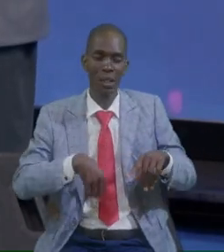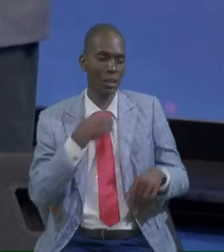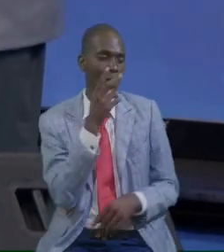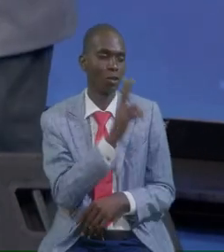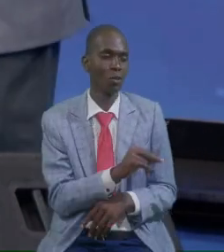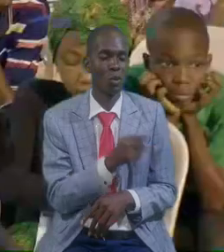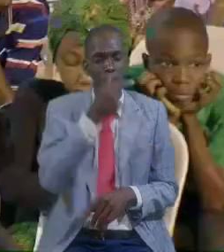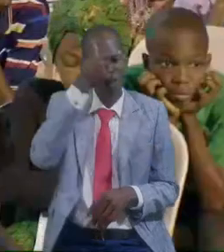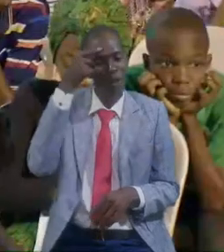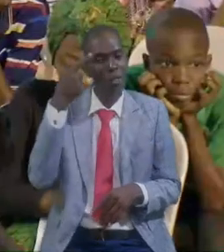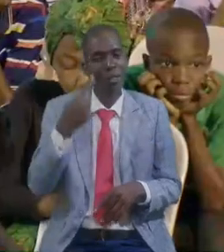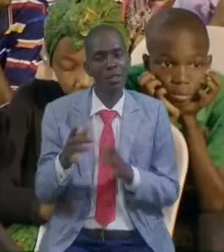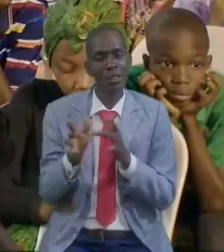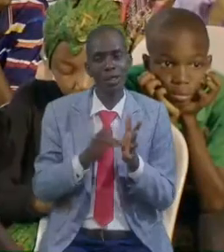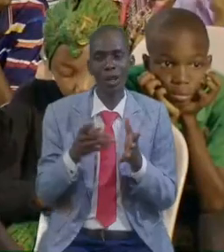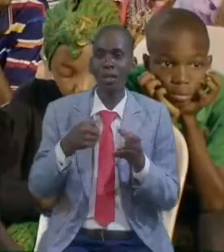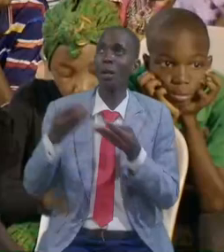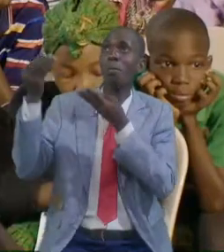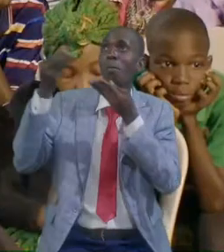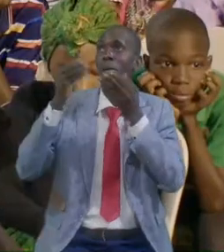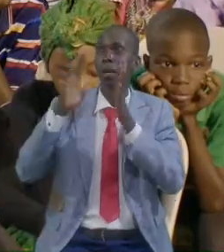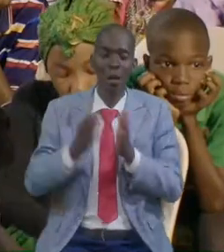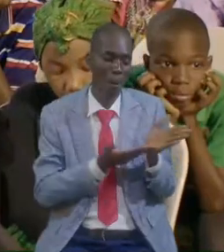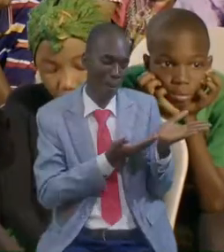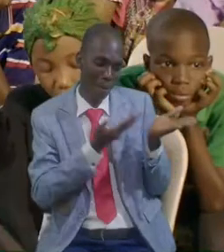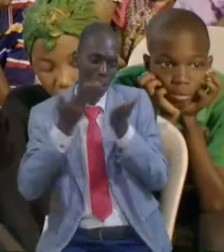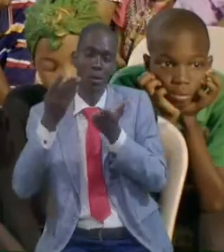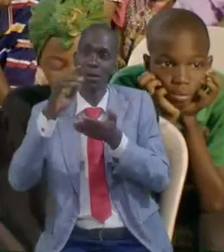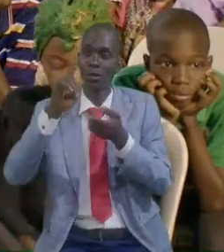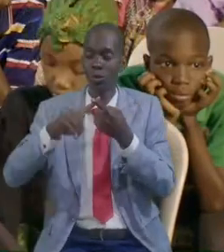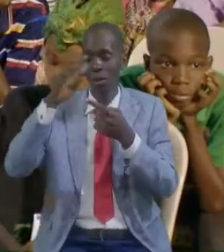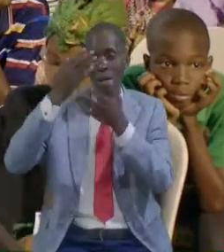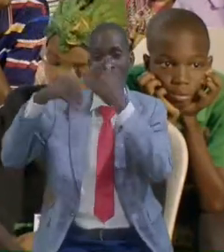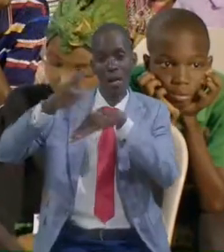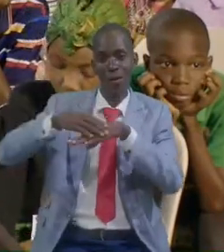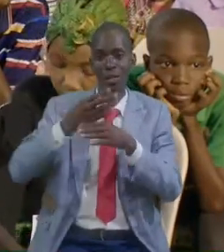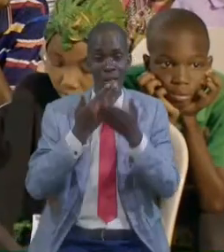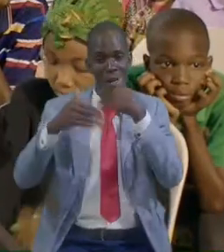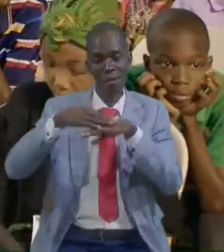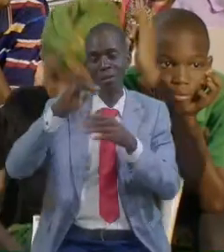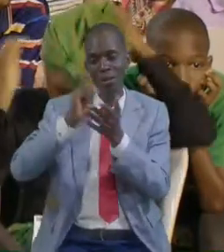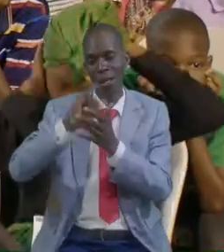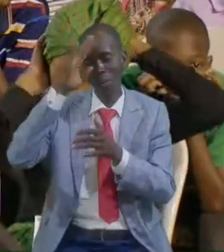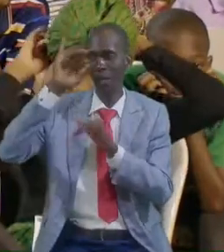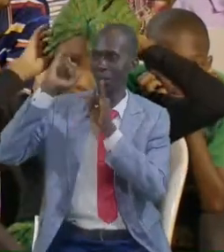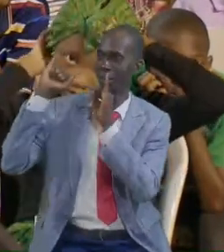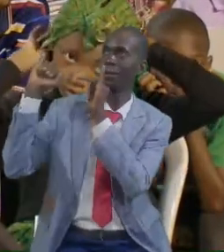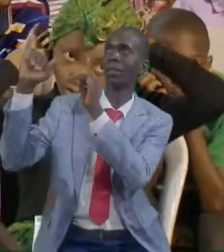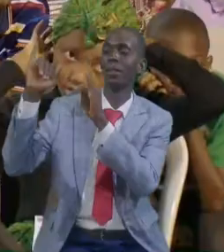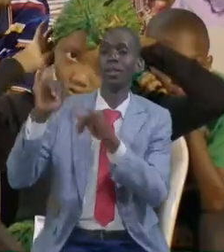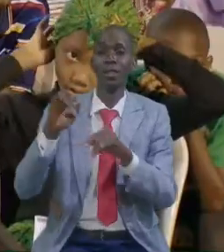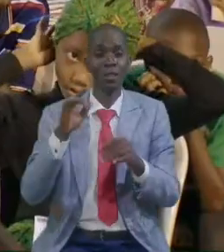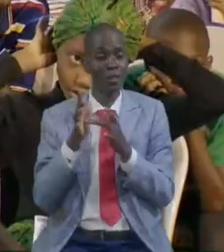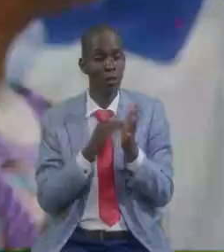brought him to heaven, and in heaven he will stay. He brings you to heaven, in heaven you